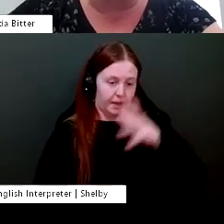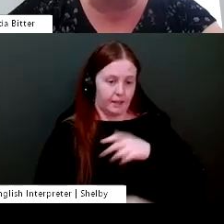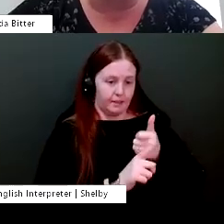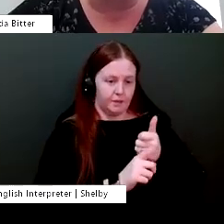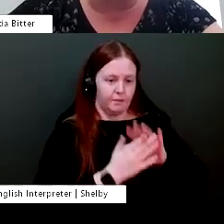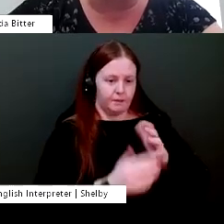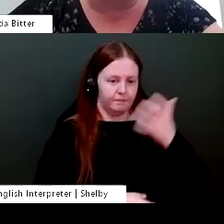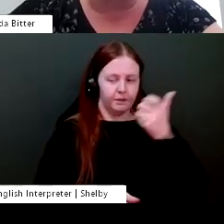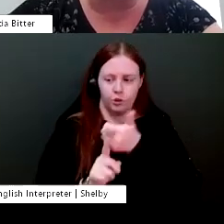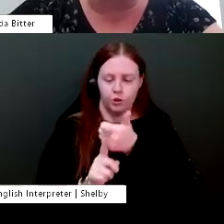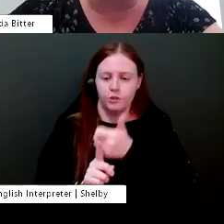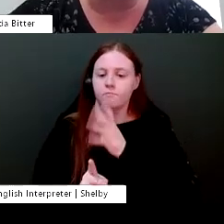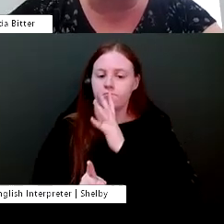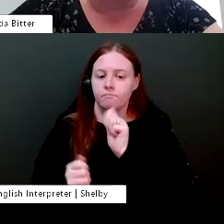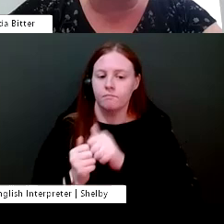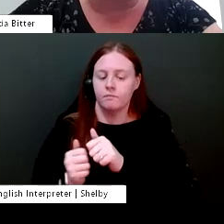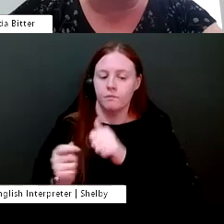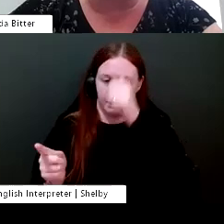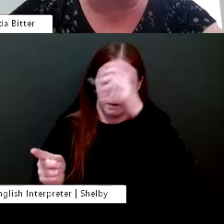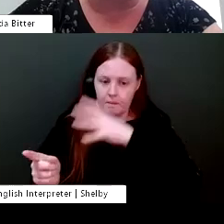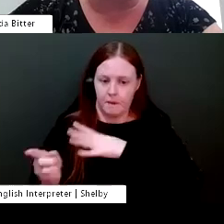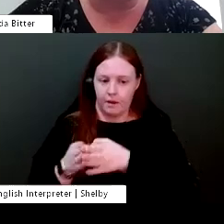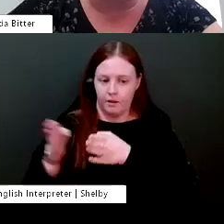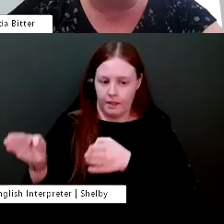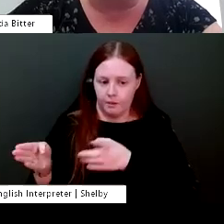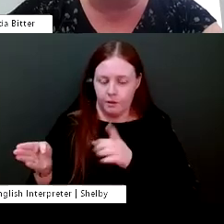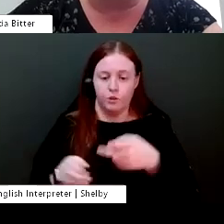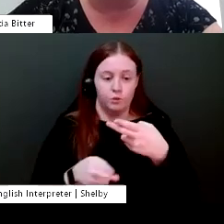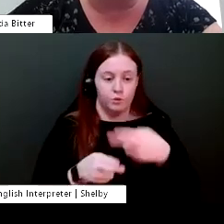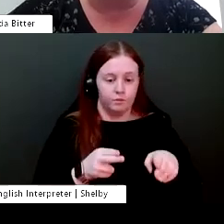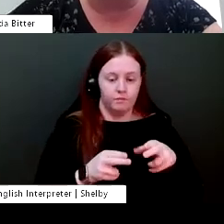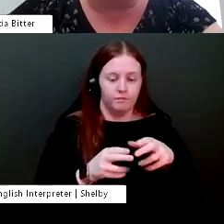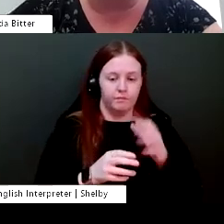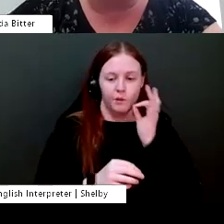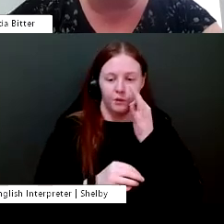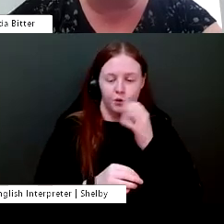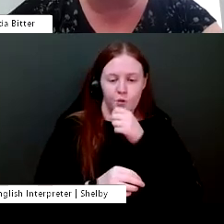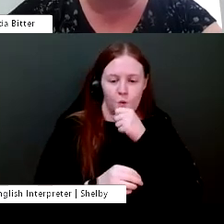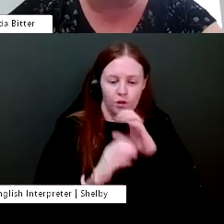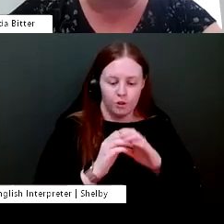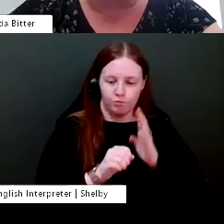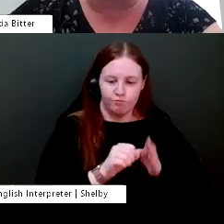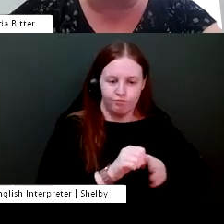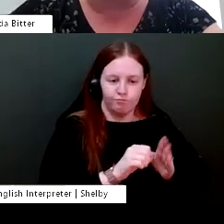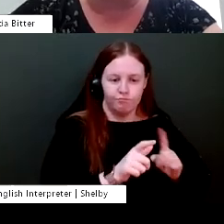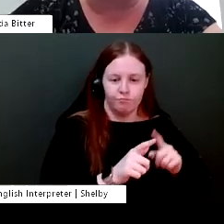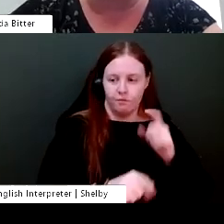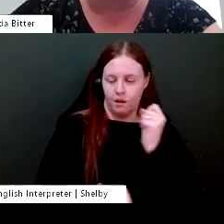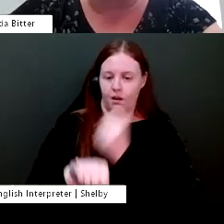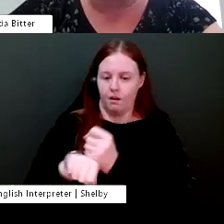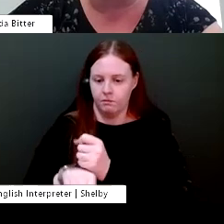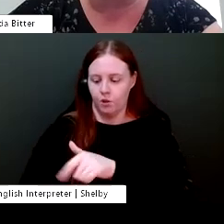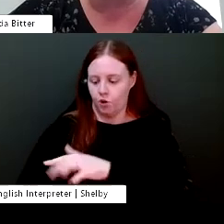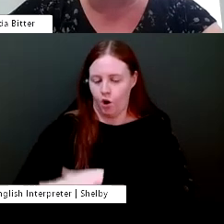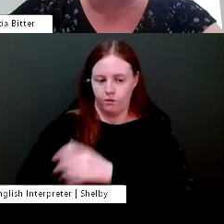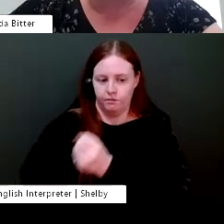arm. While cutting an orange, he poked her with the tip of the knife in her arm. She reported so that he would receive medical attention. She didn't want him